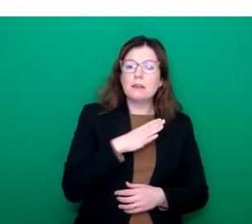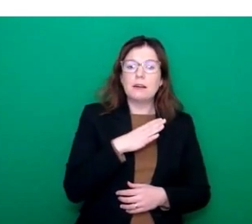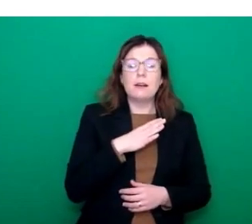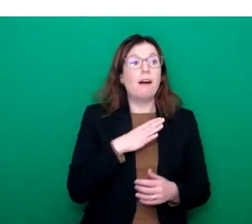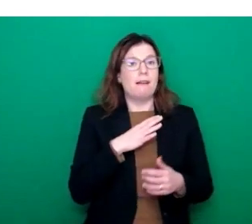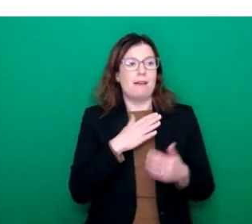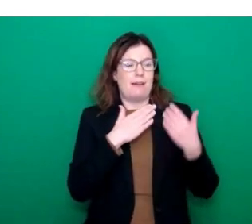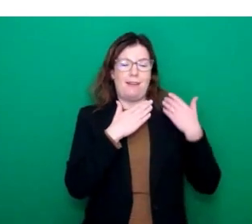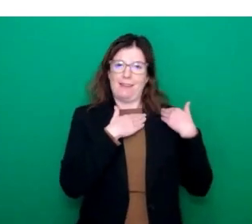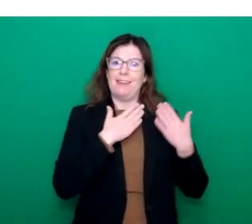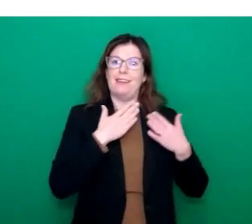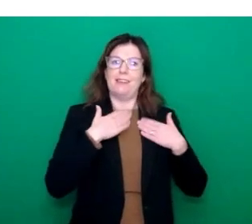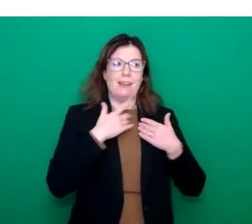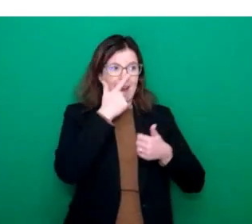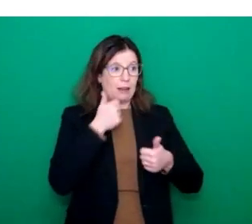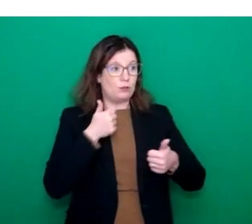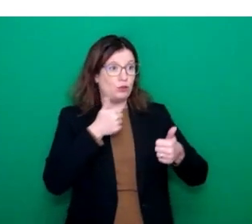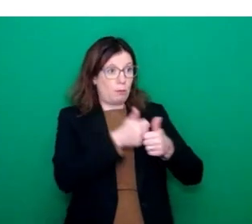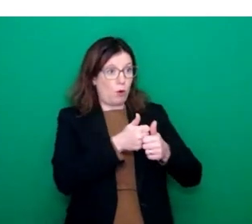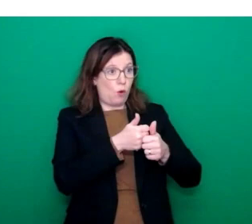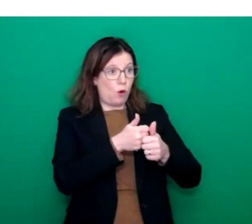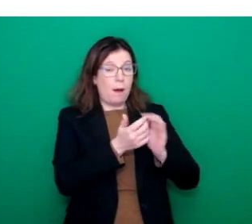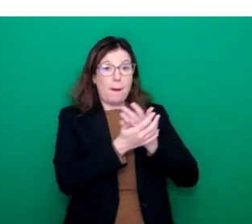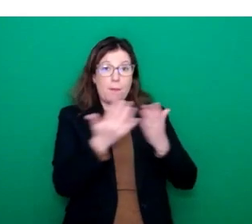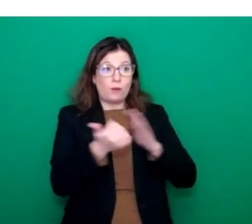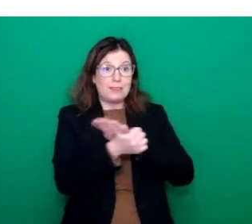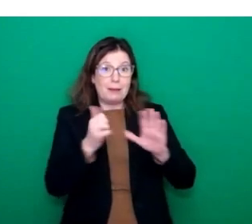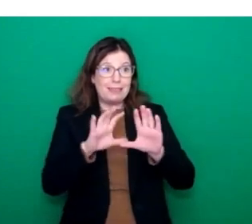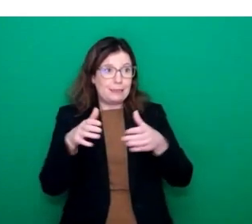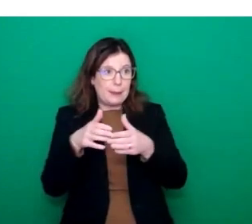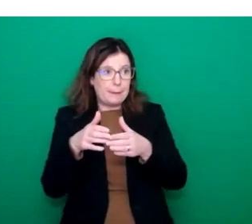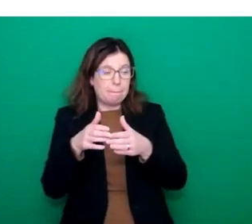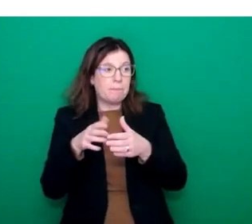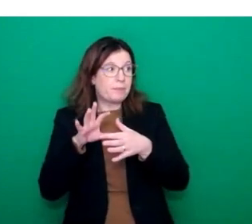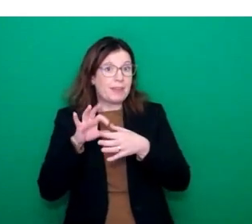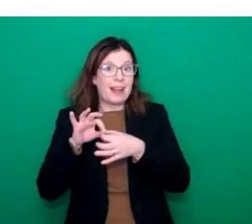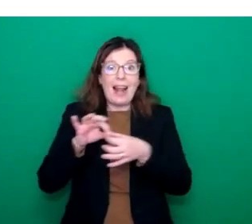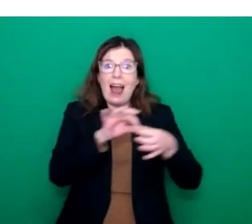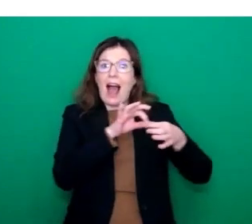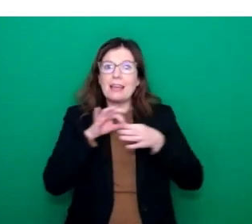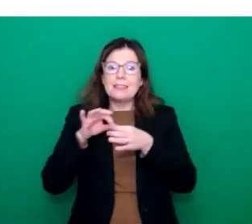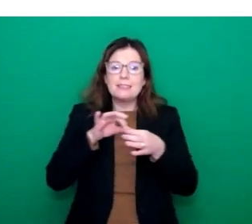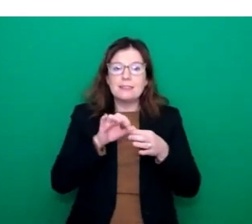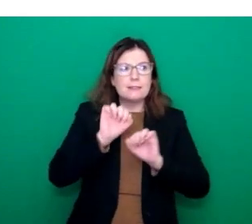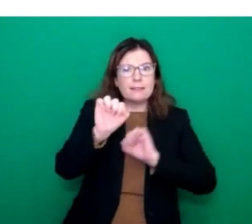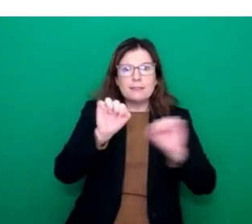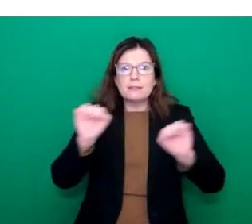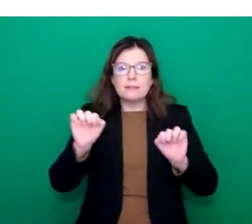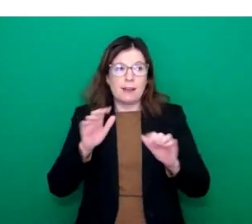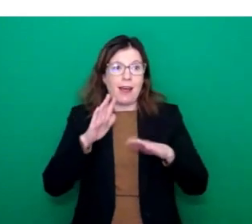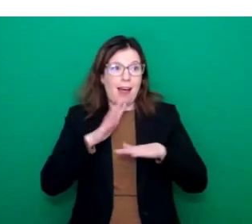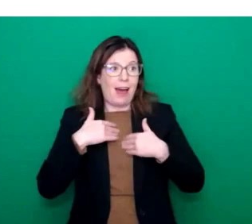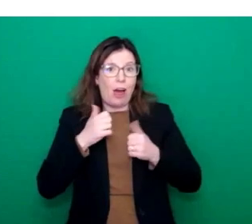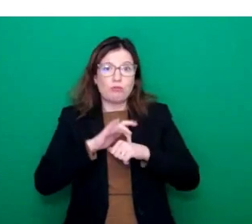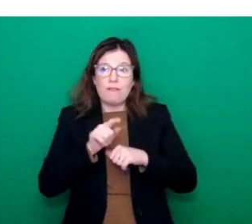patient actively through the multidisciplinary team, liaising with a range of allied health professionals,